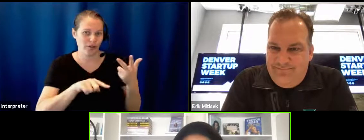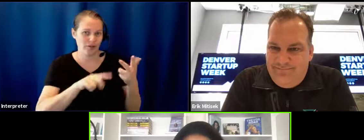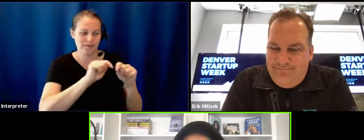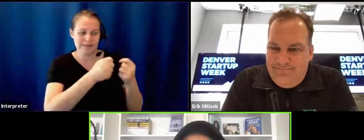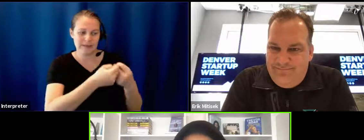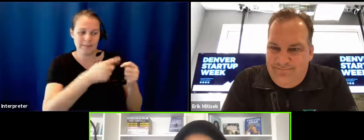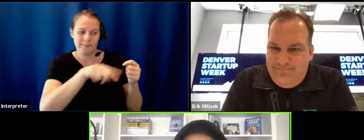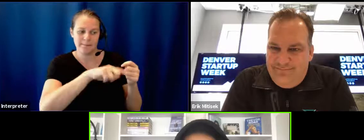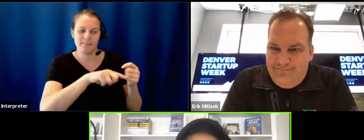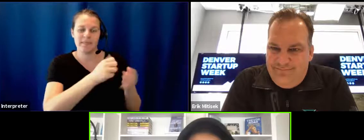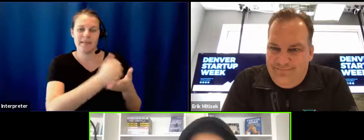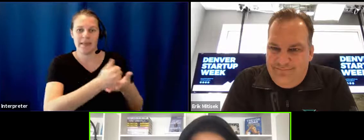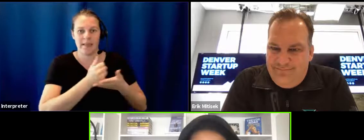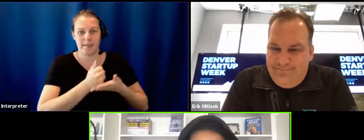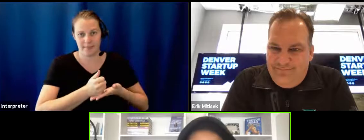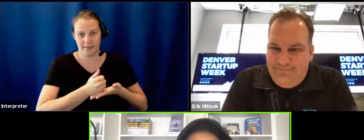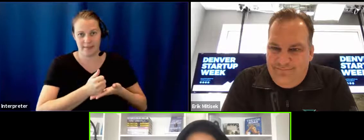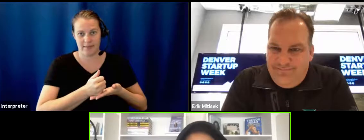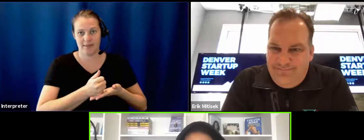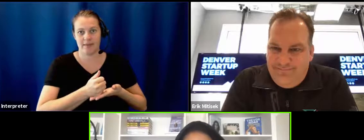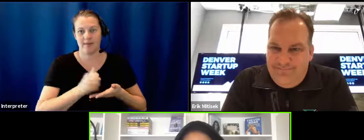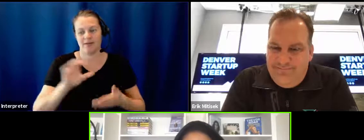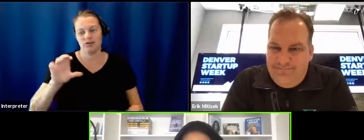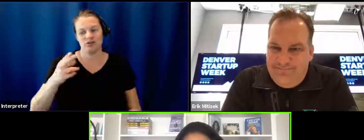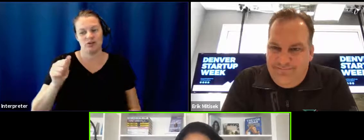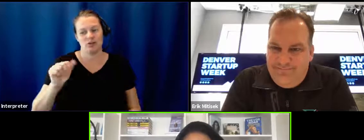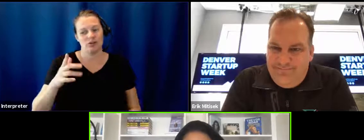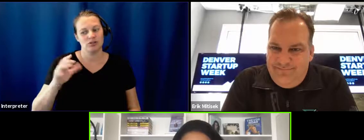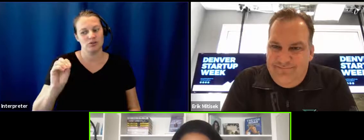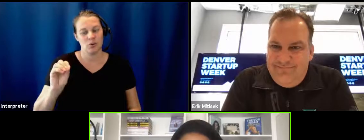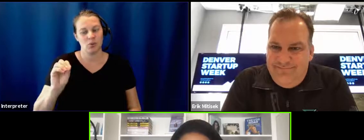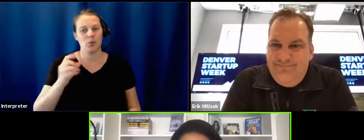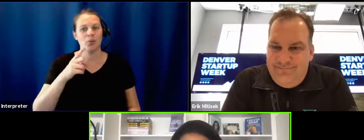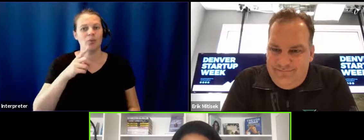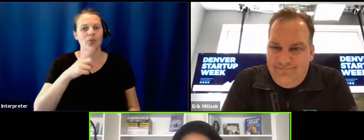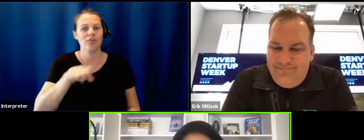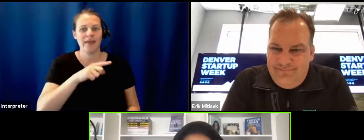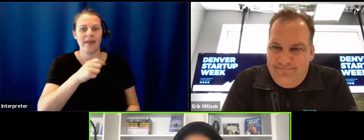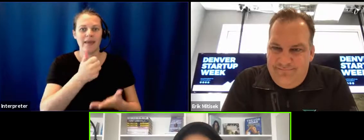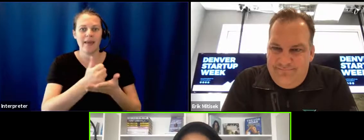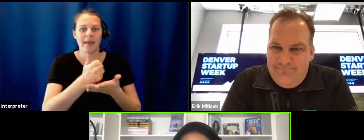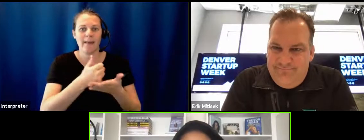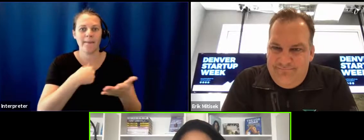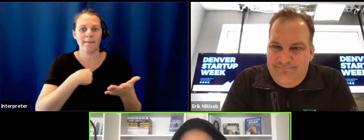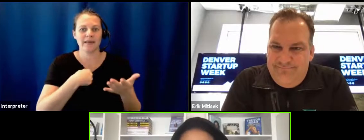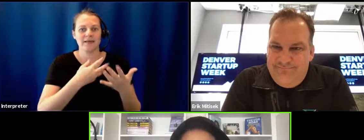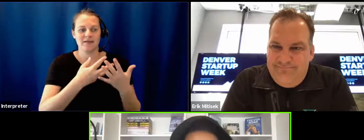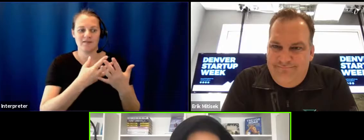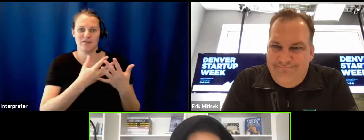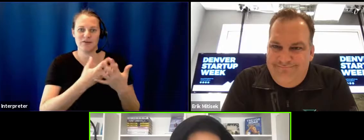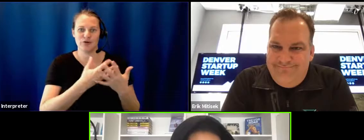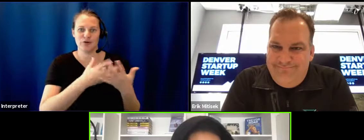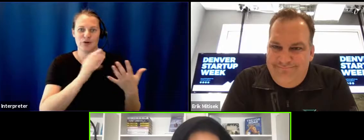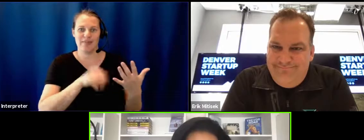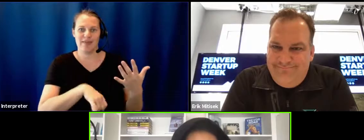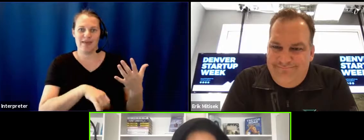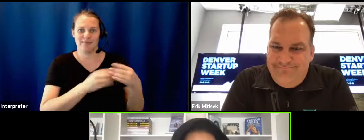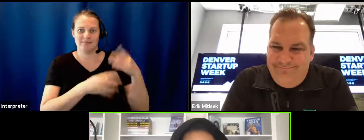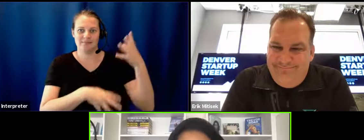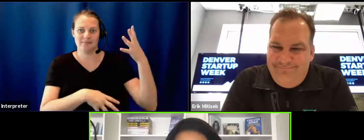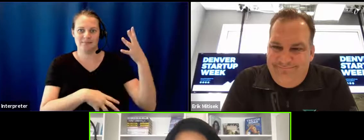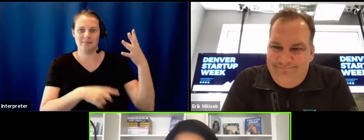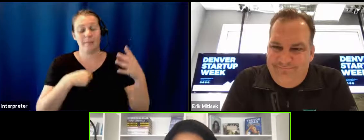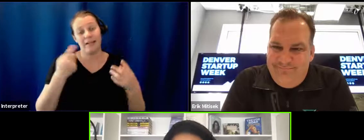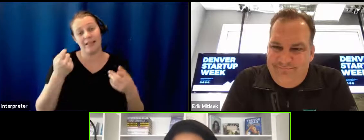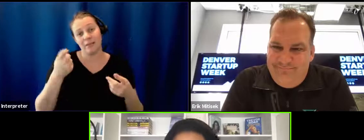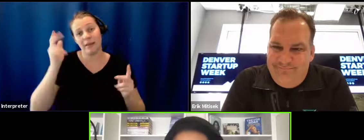things that Chacho does at the investment firm, they help me sort through all of that. But I am also kind of a paranoid person. So